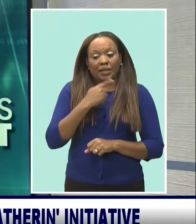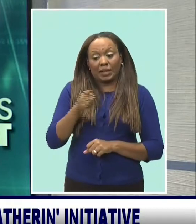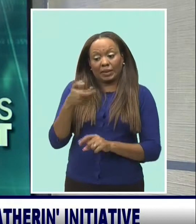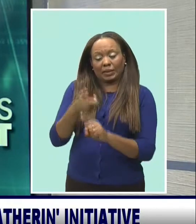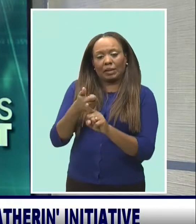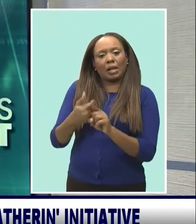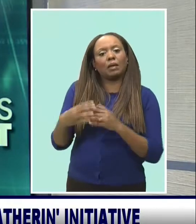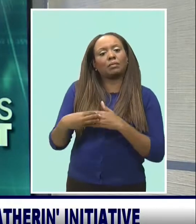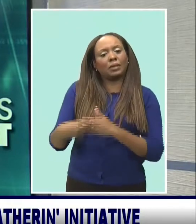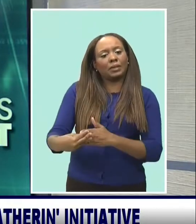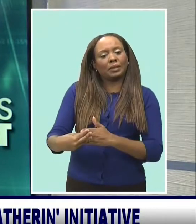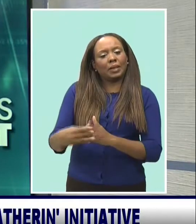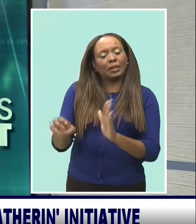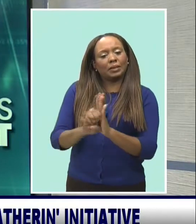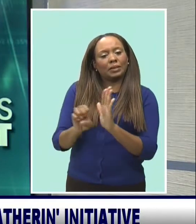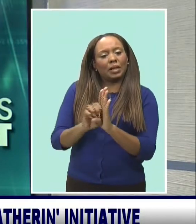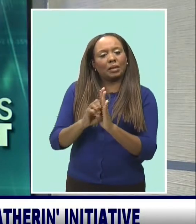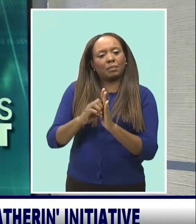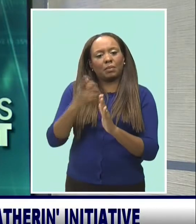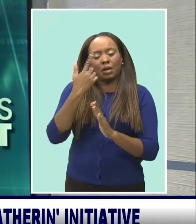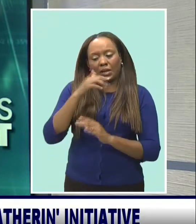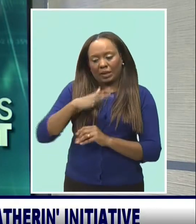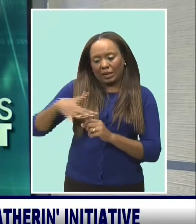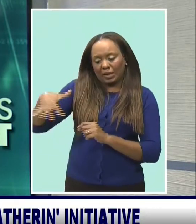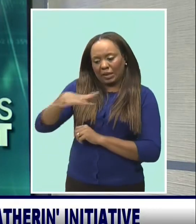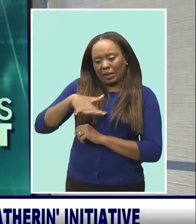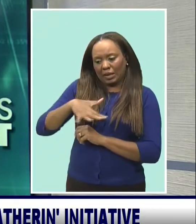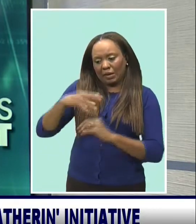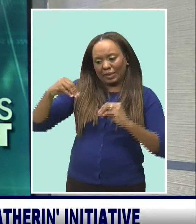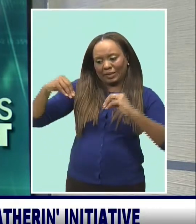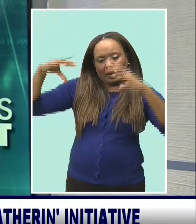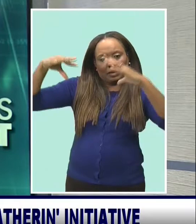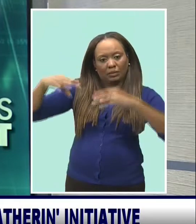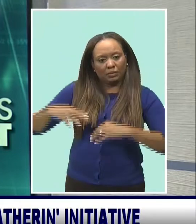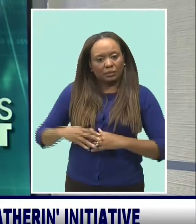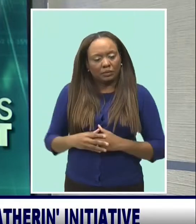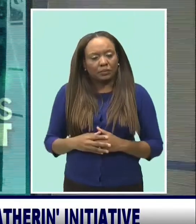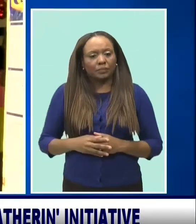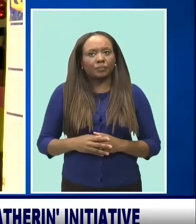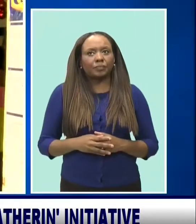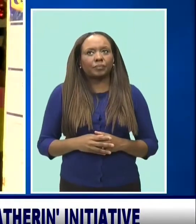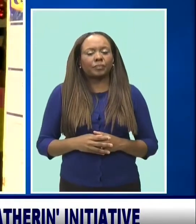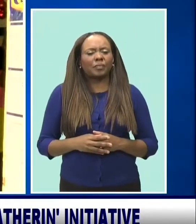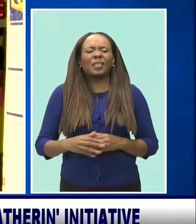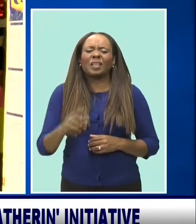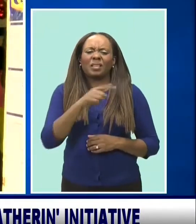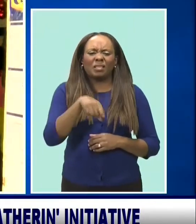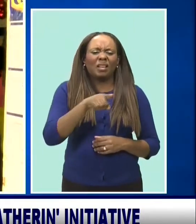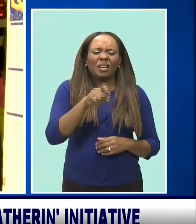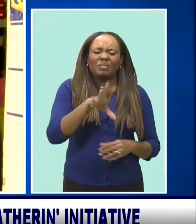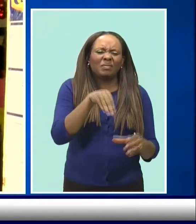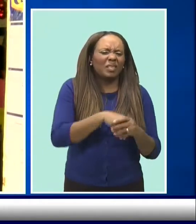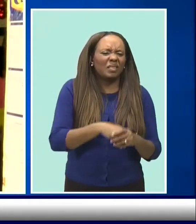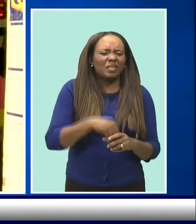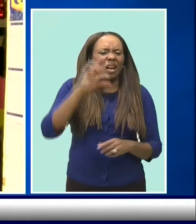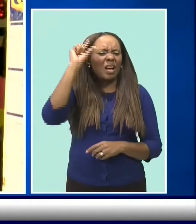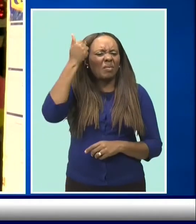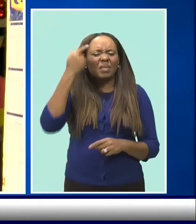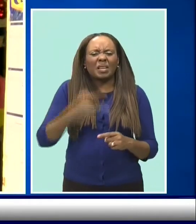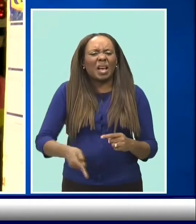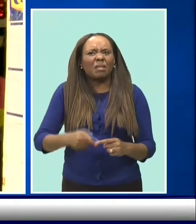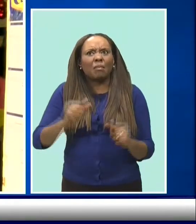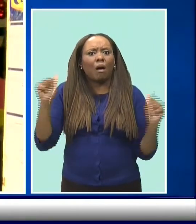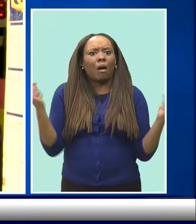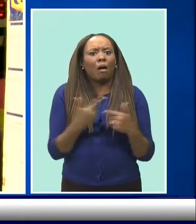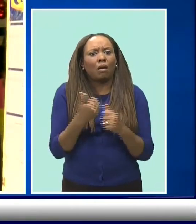has led by example by lighting the area around the pub. You got to do your part. Government can't do everything. You got to do your